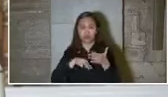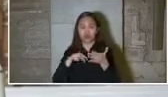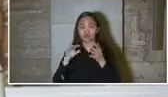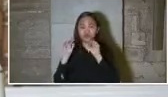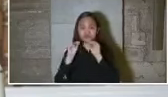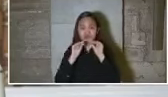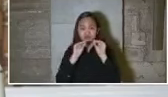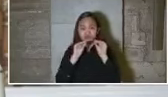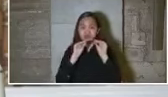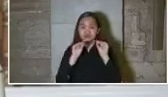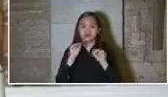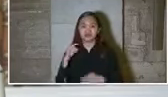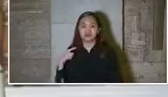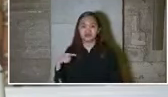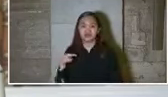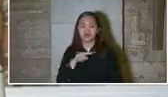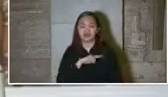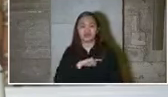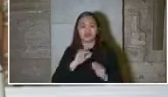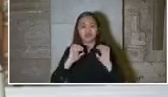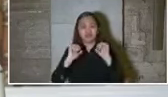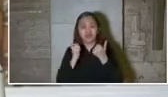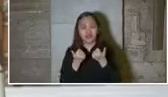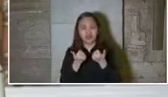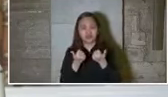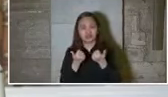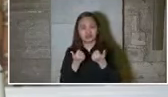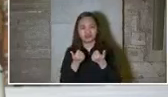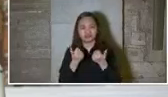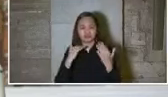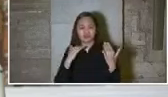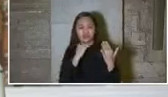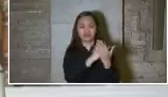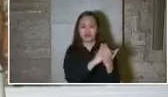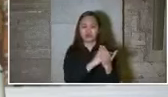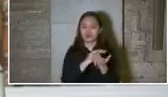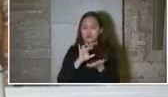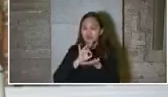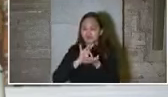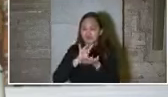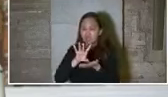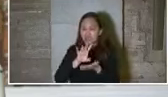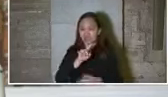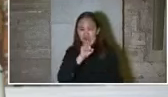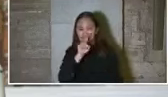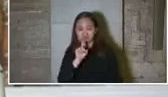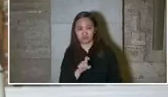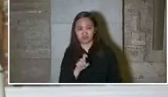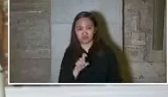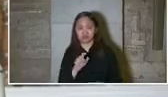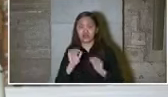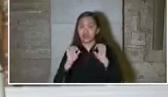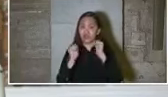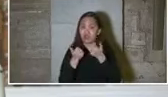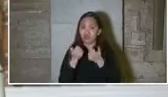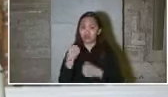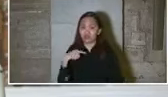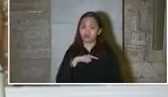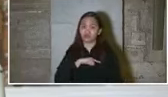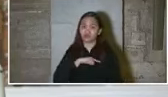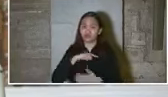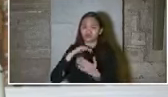teaches us, how do we avoid hate? How do we